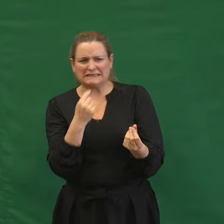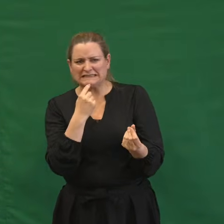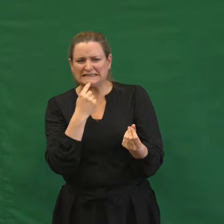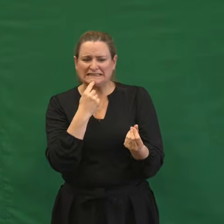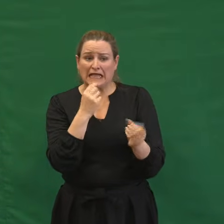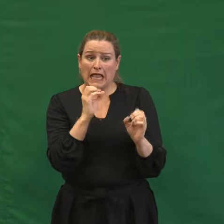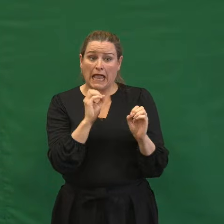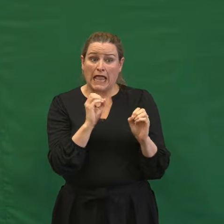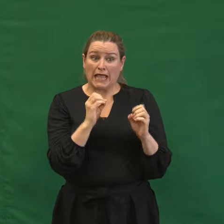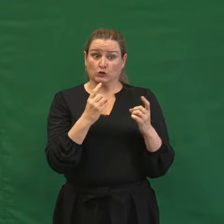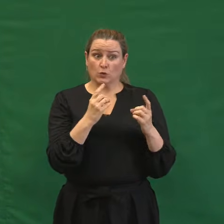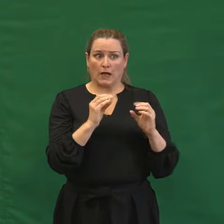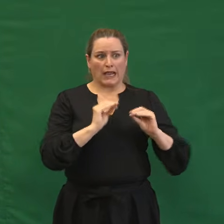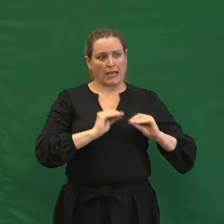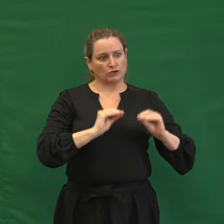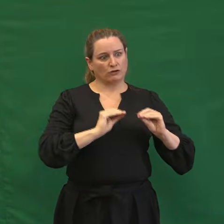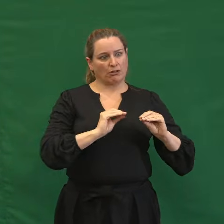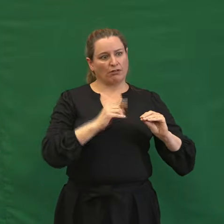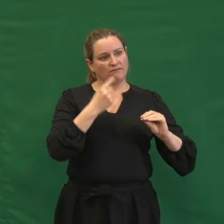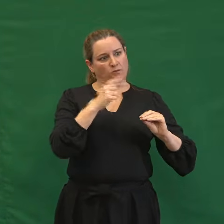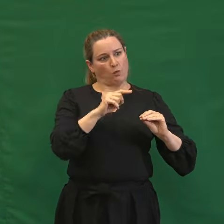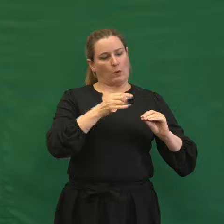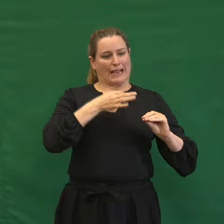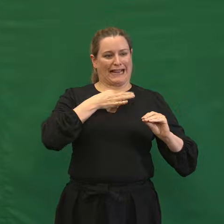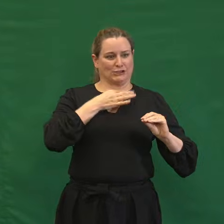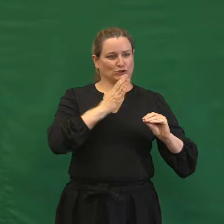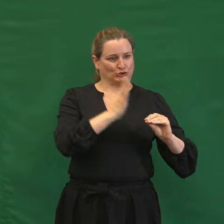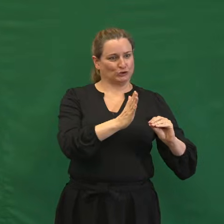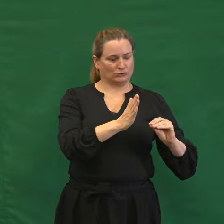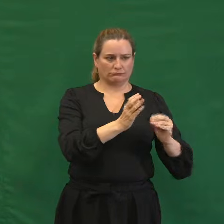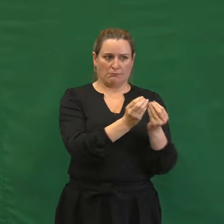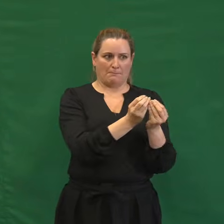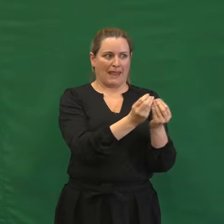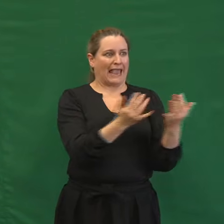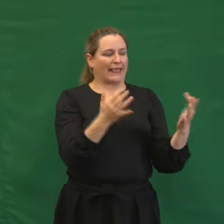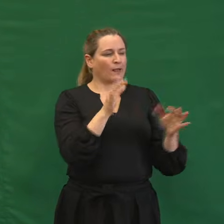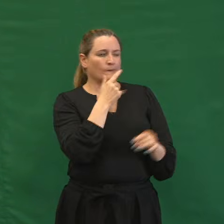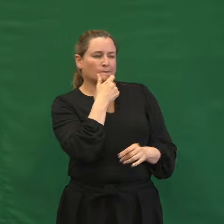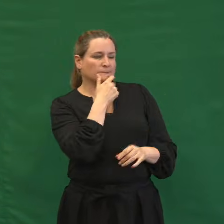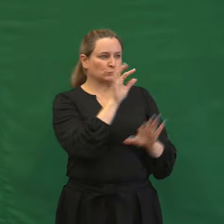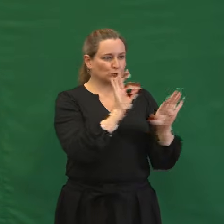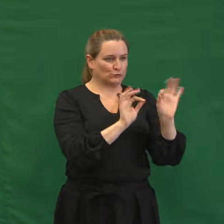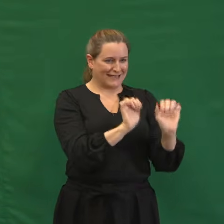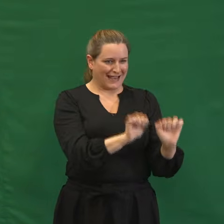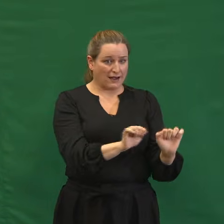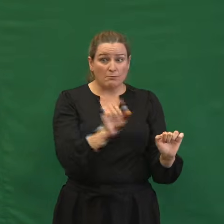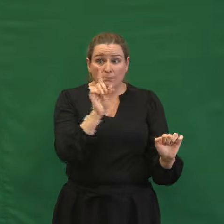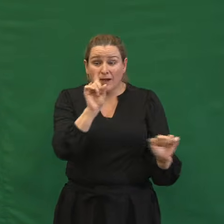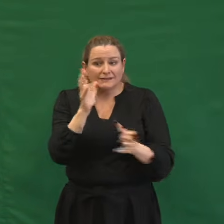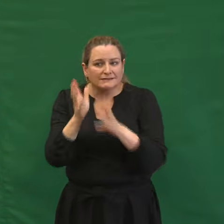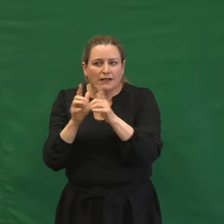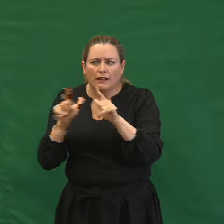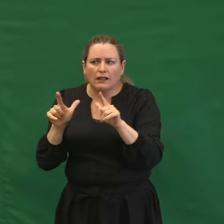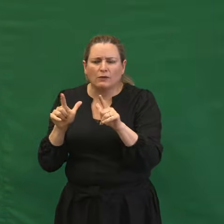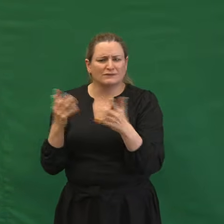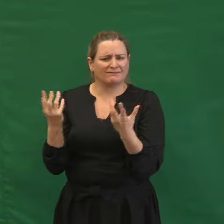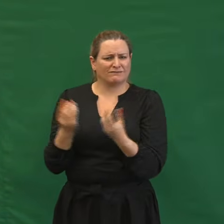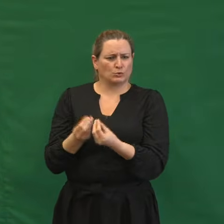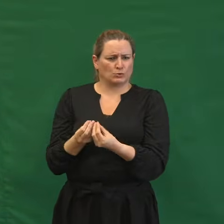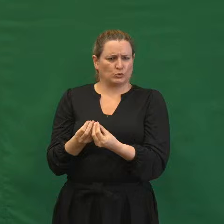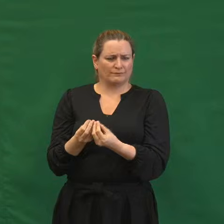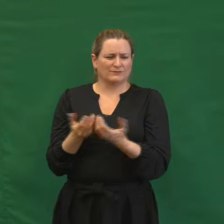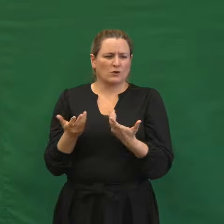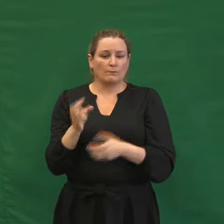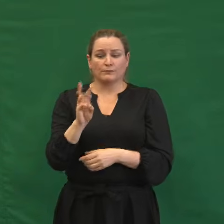websites in English, but nothing in South African Sign Language. So for example, if someone goes on